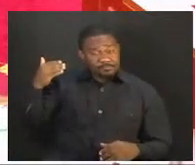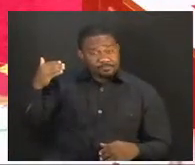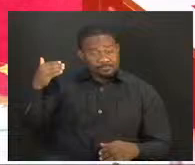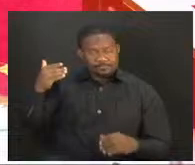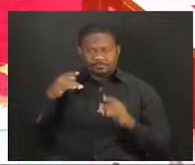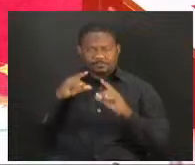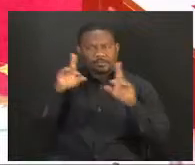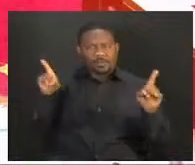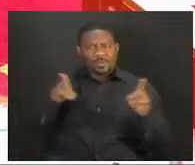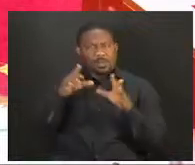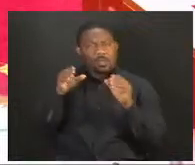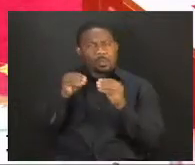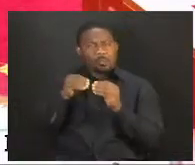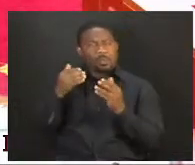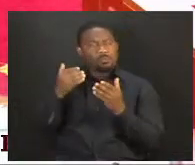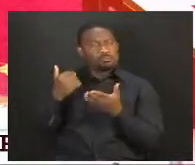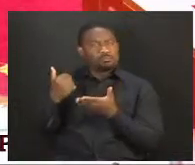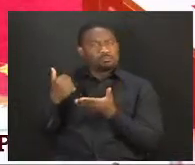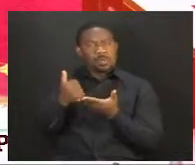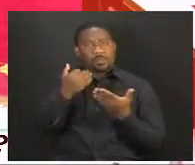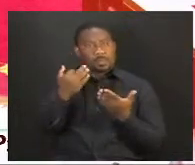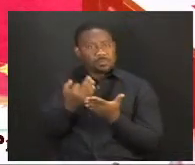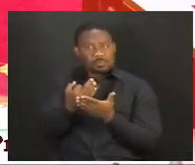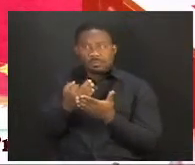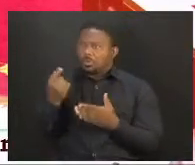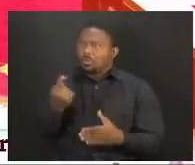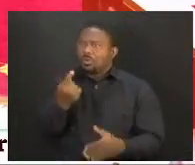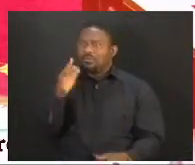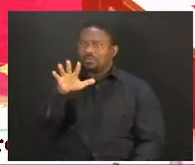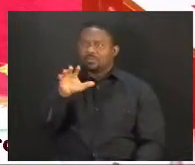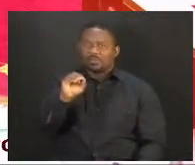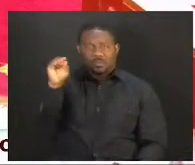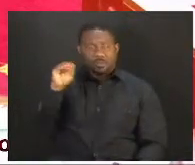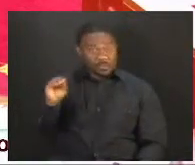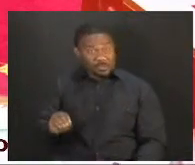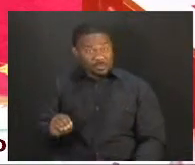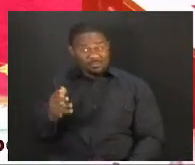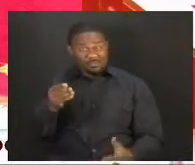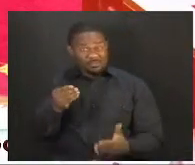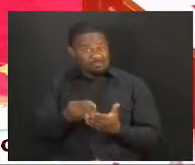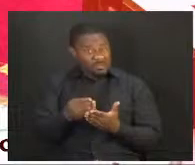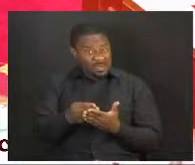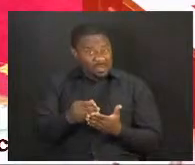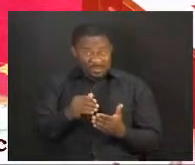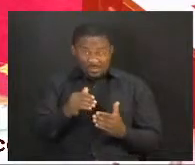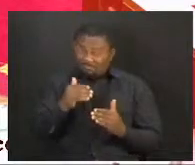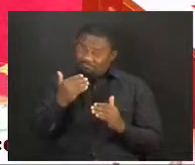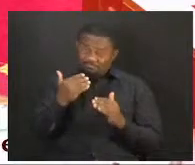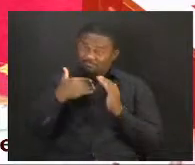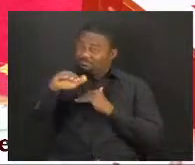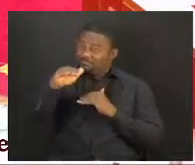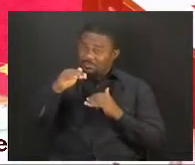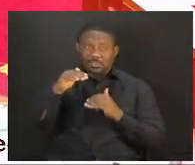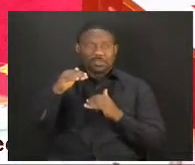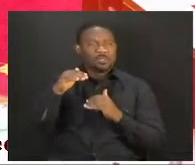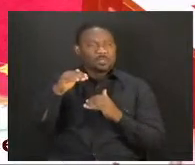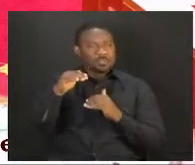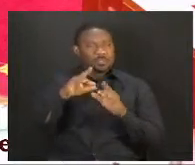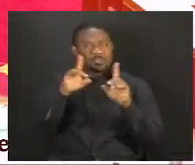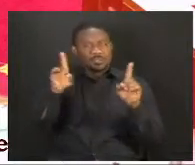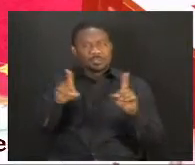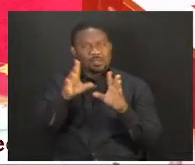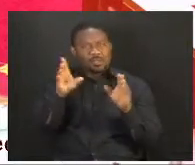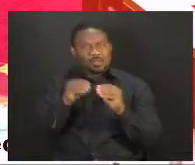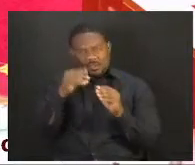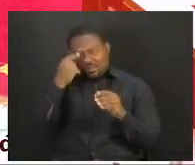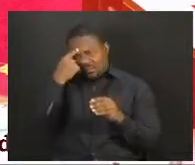District Assembly Common Fund, where only 50% of the released amount are sent to the District Assembly for